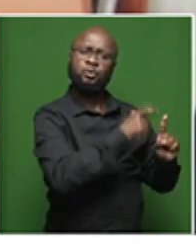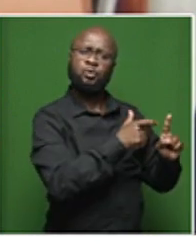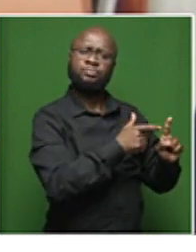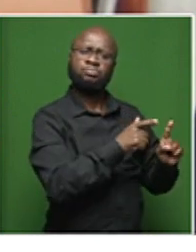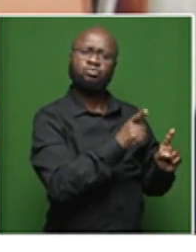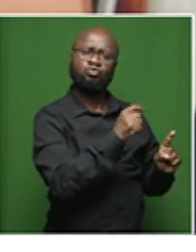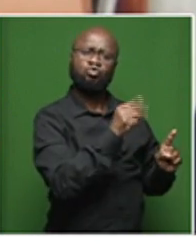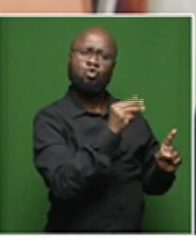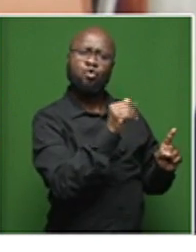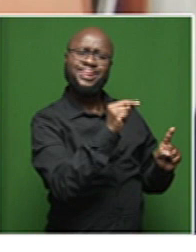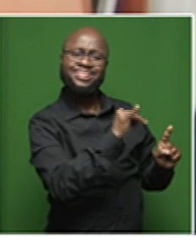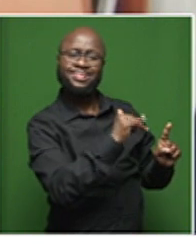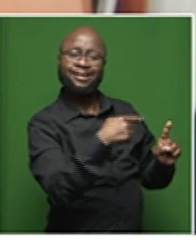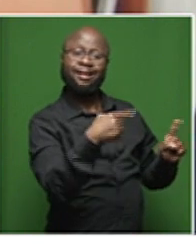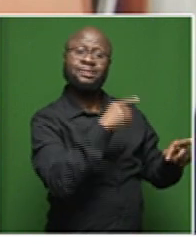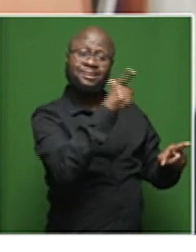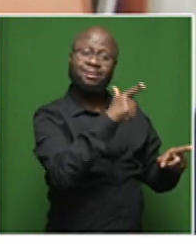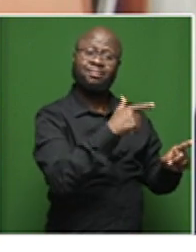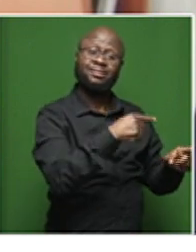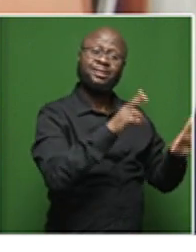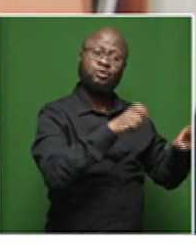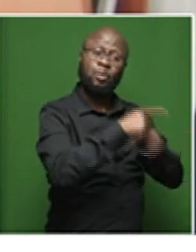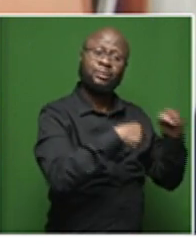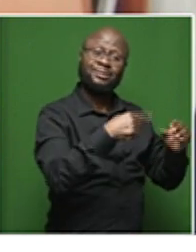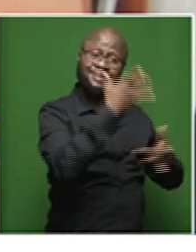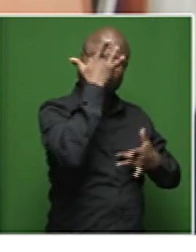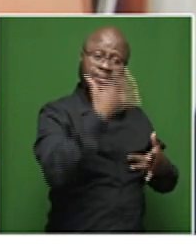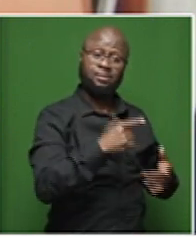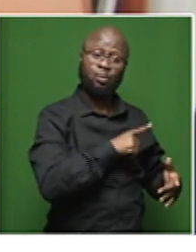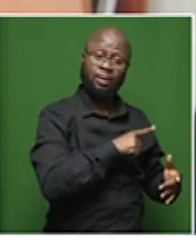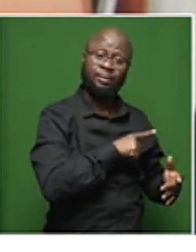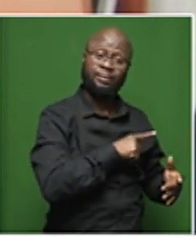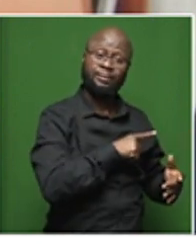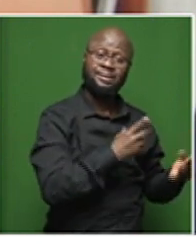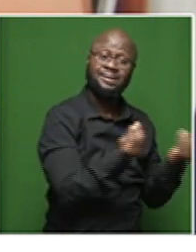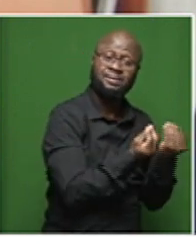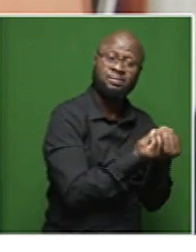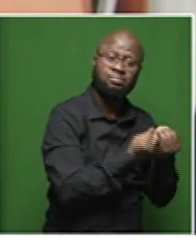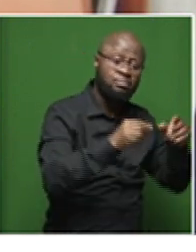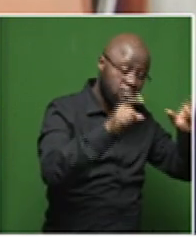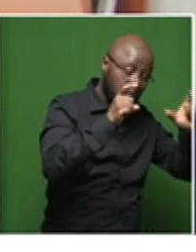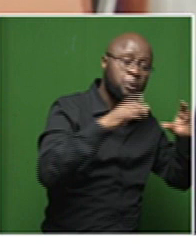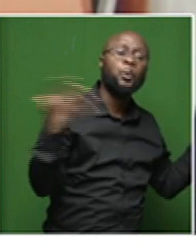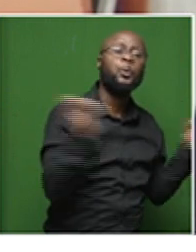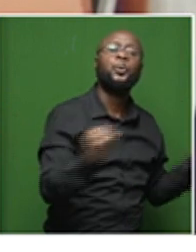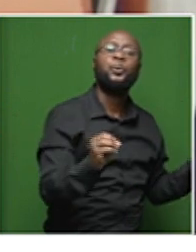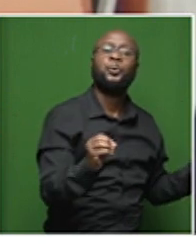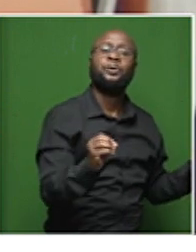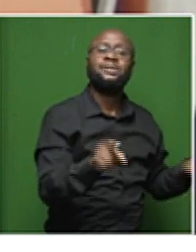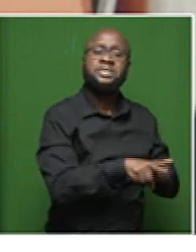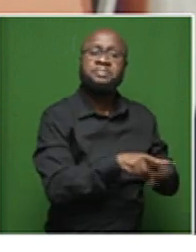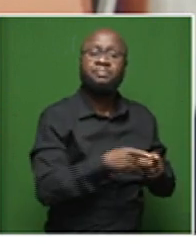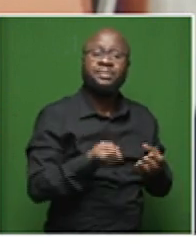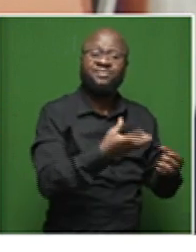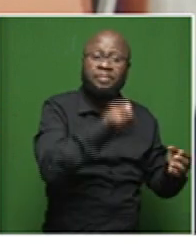difficult part about hypertension is that somebody doesn't have symptoms, and then when you give them drugs, it's difficult to make them feel better,